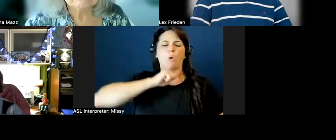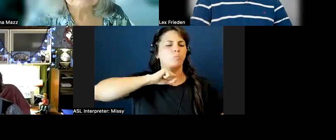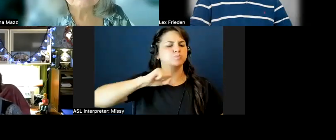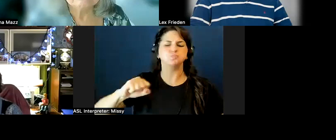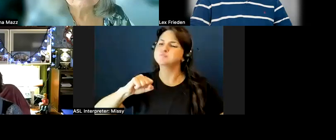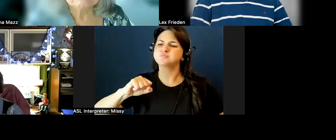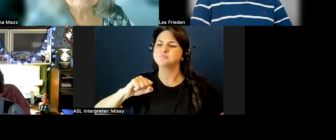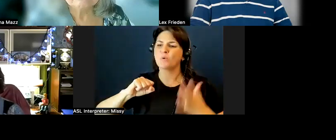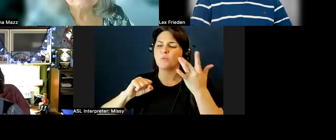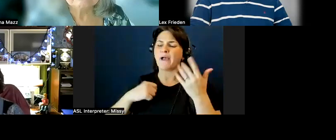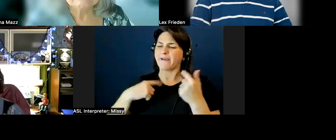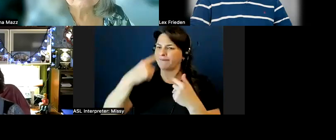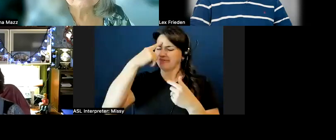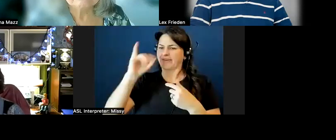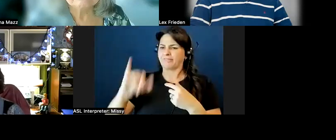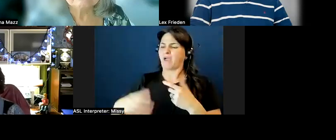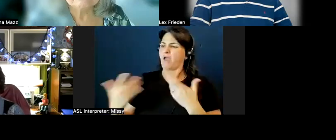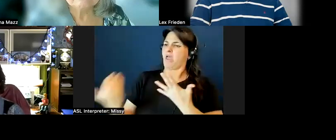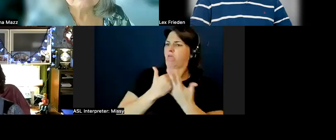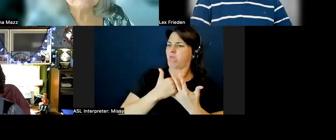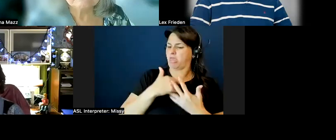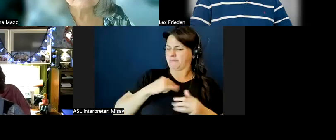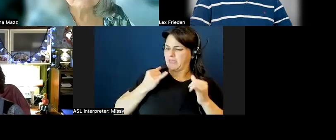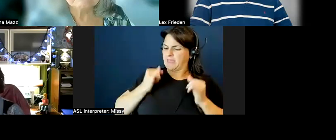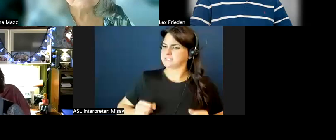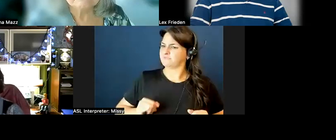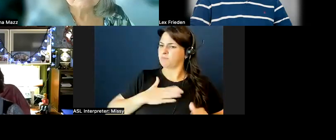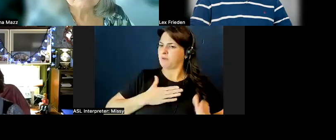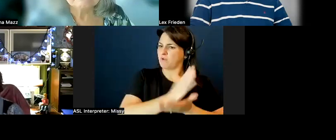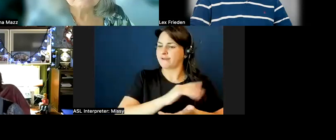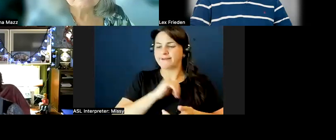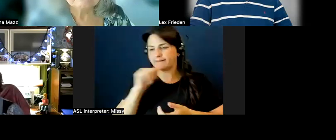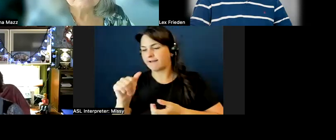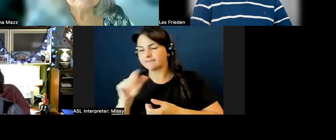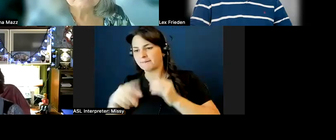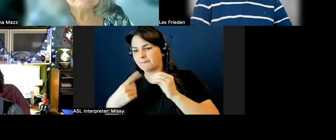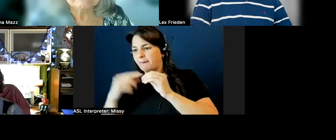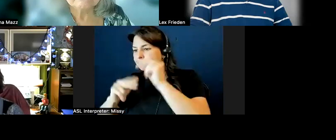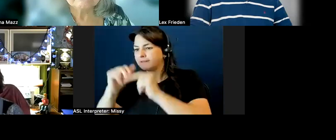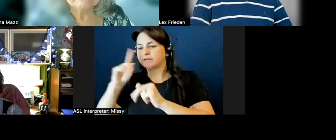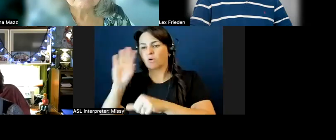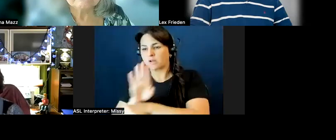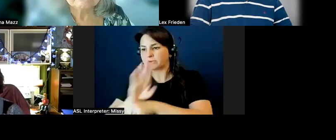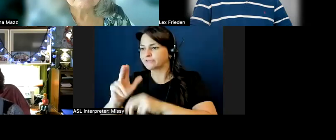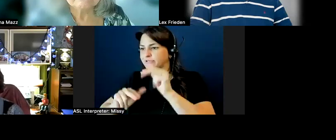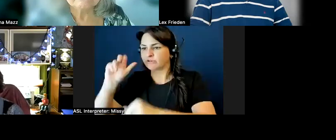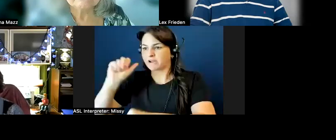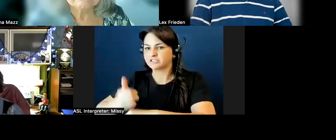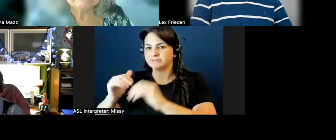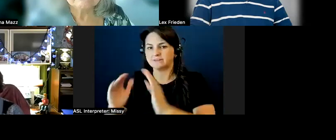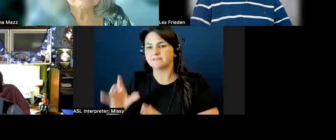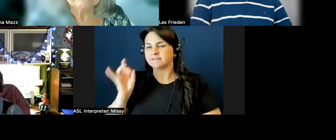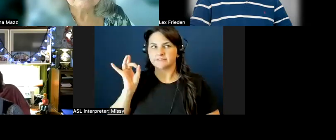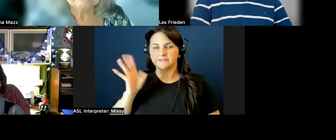nature because they see it as infringing upon an individual's rights versus a building or a commercial construction, et cetera, which